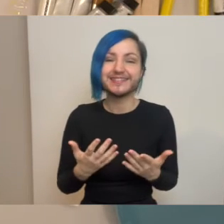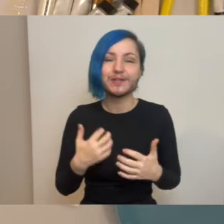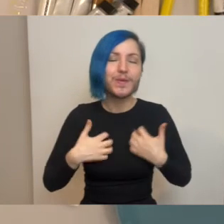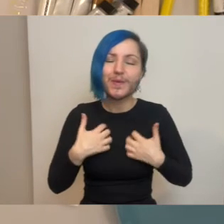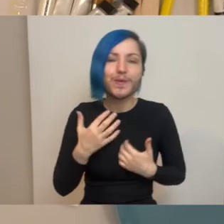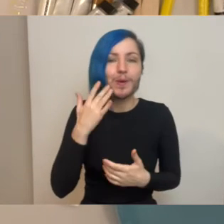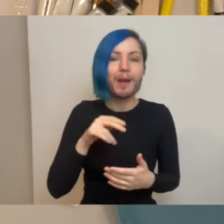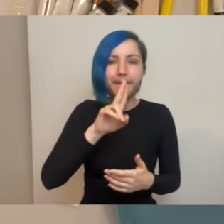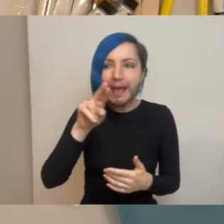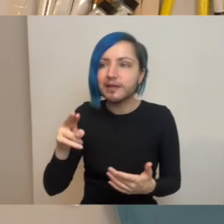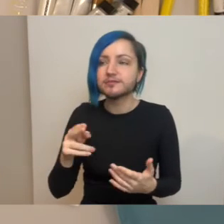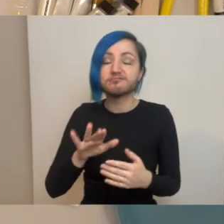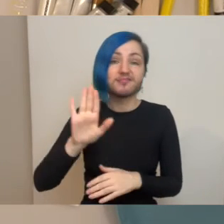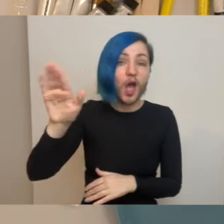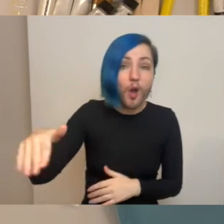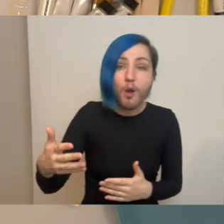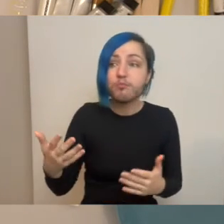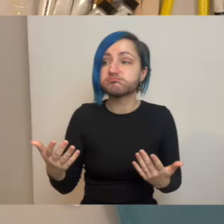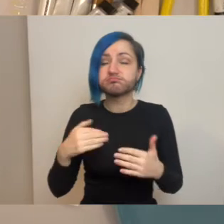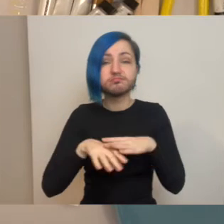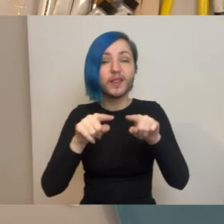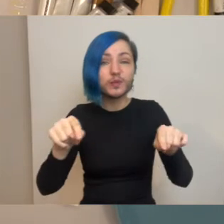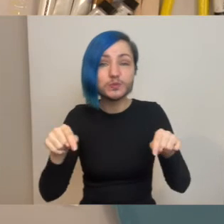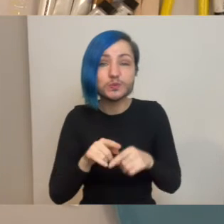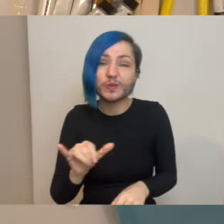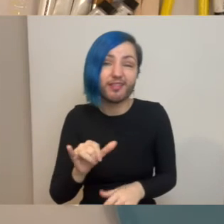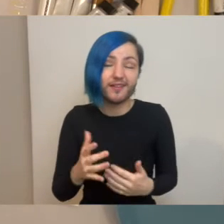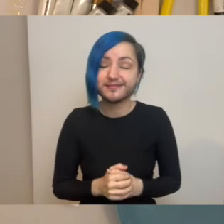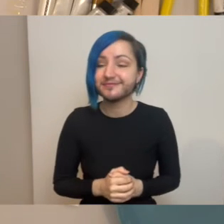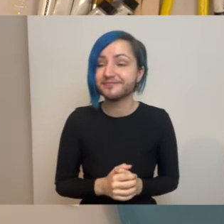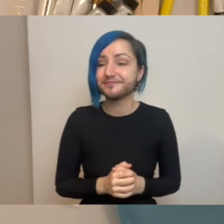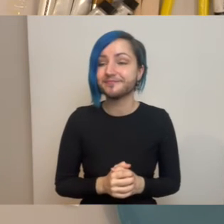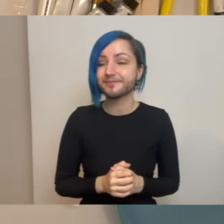here and move my tea